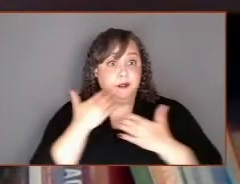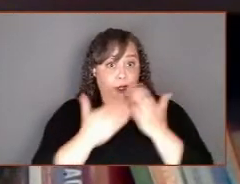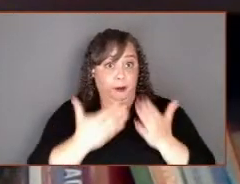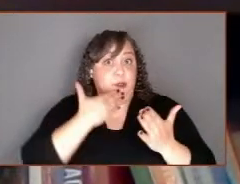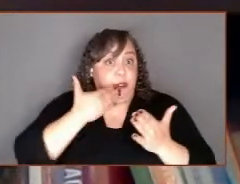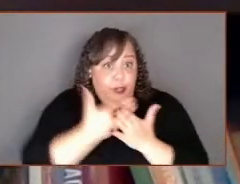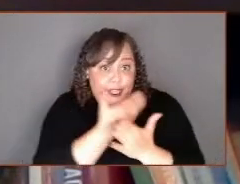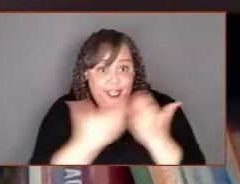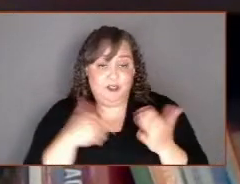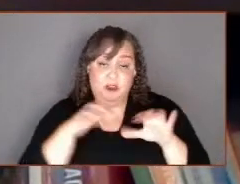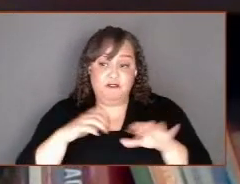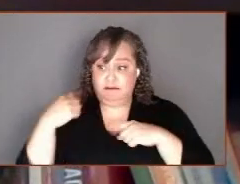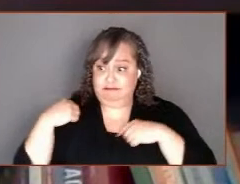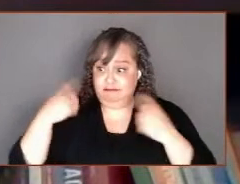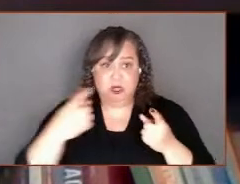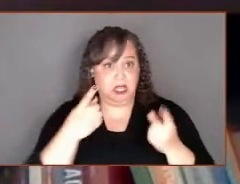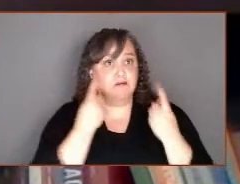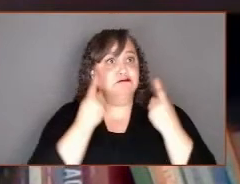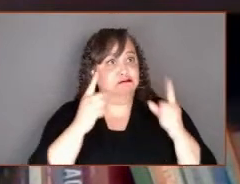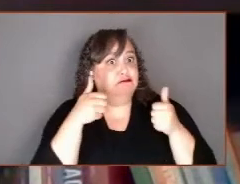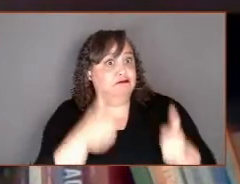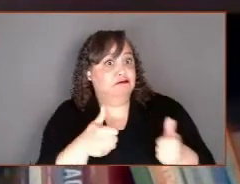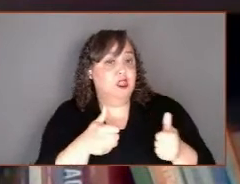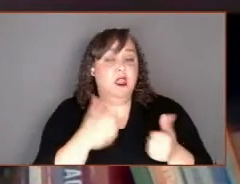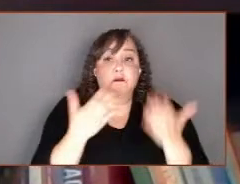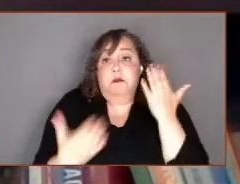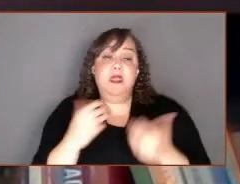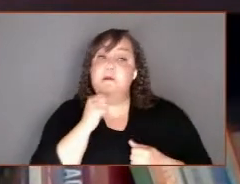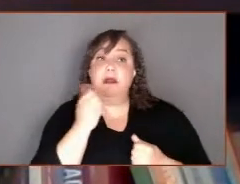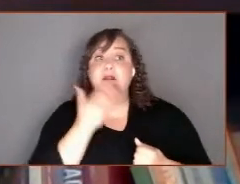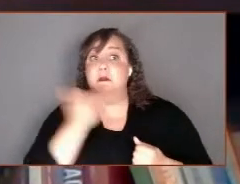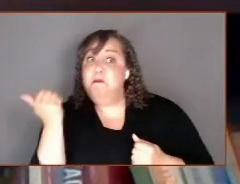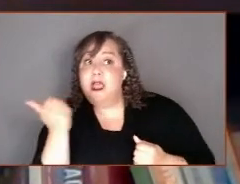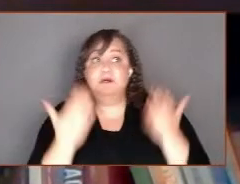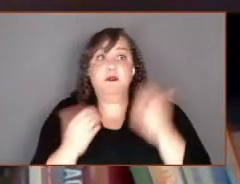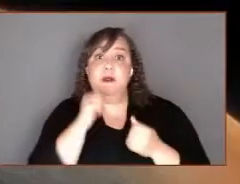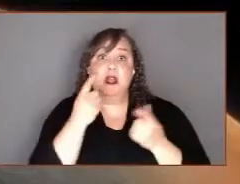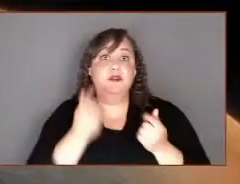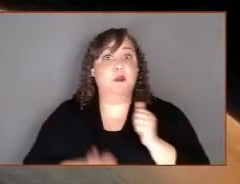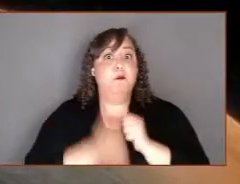working and they work well, but that might not be the best or most efficient way to do things right now.